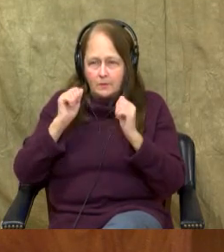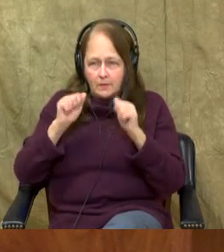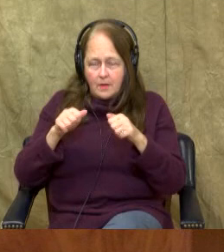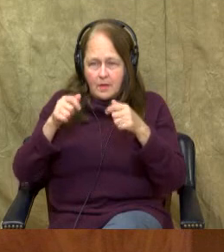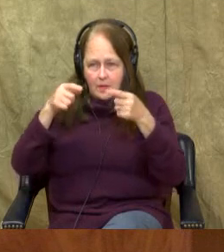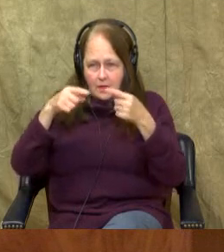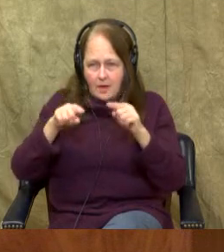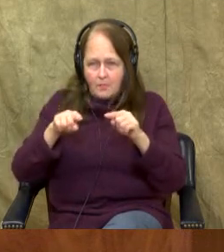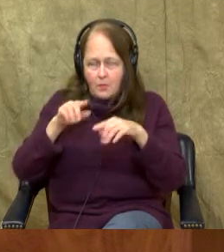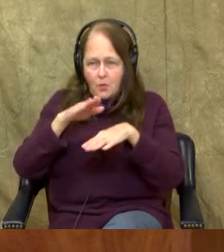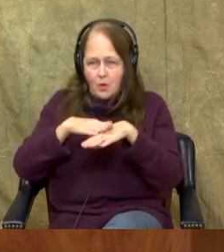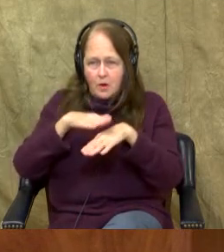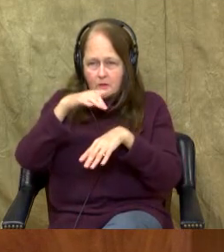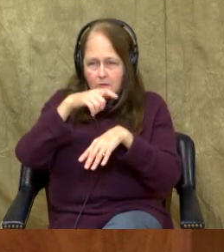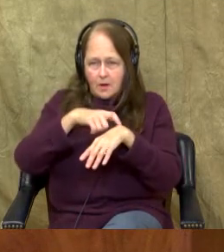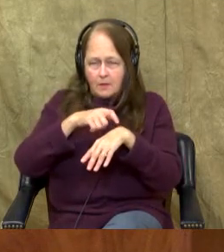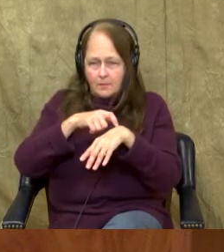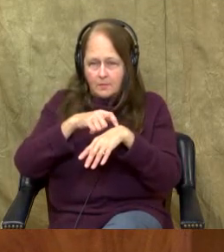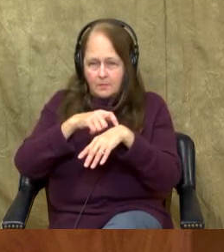time.